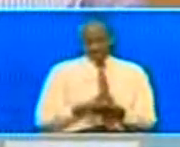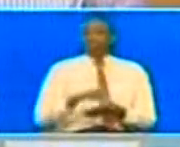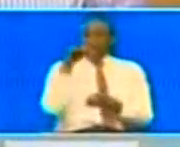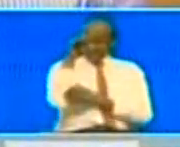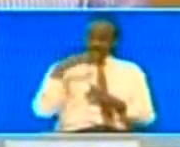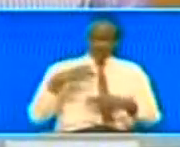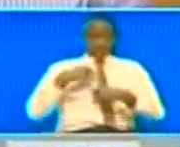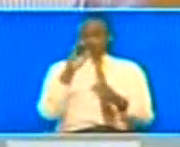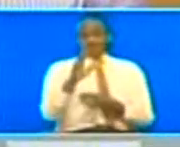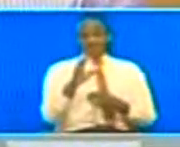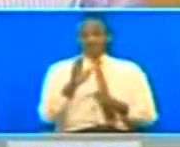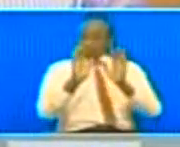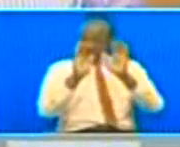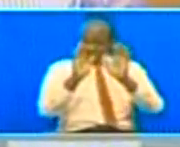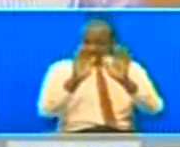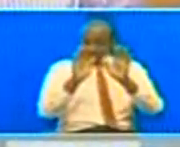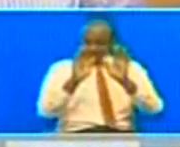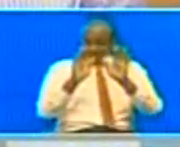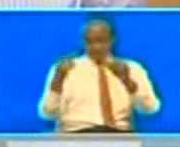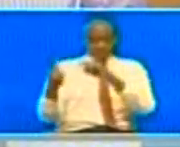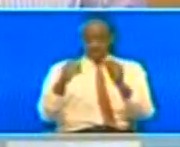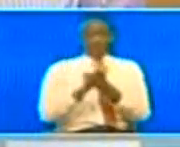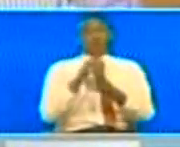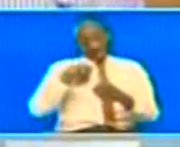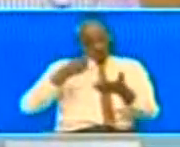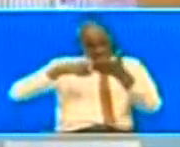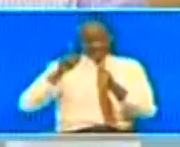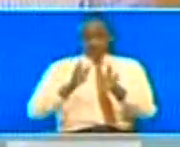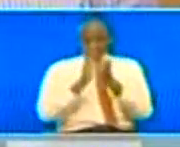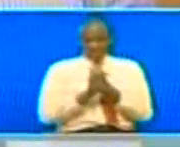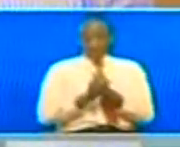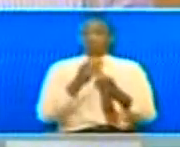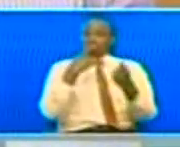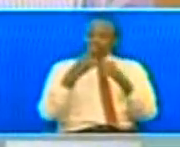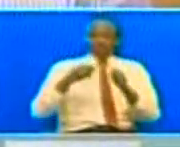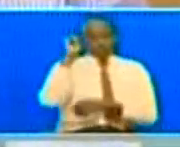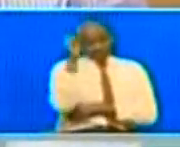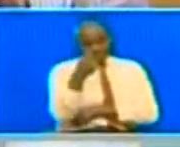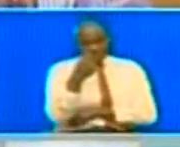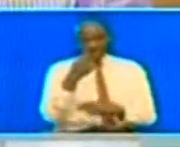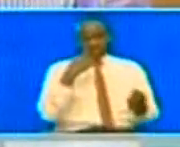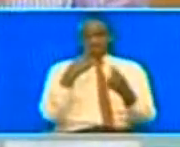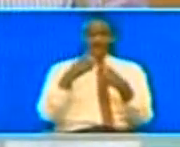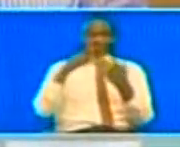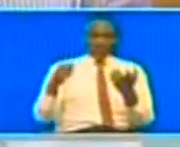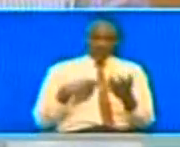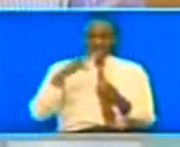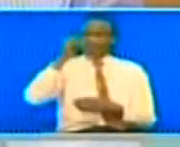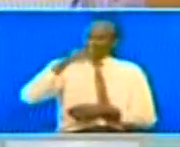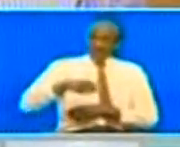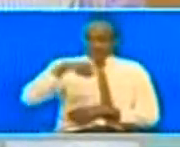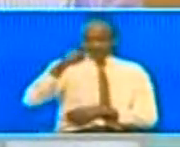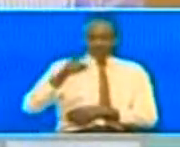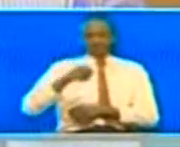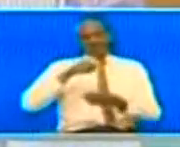interest in this particular case. Let us put things in the right context. Eh? Mm-hmm. You talk about the presidency. You talk about MPs being